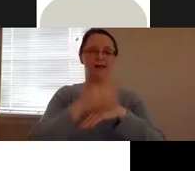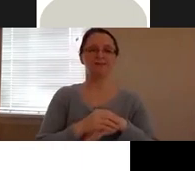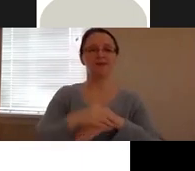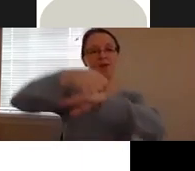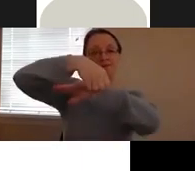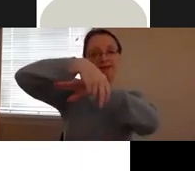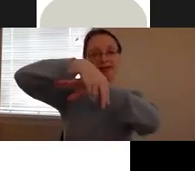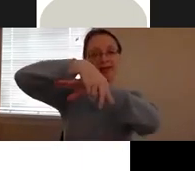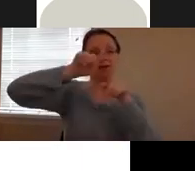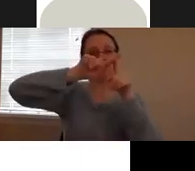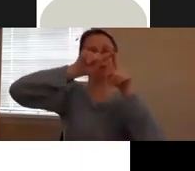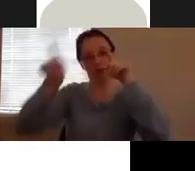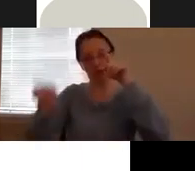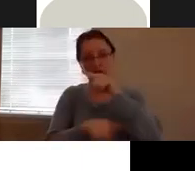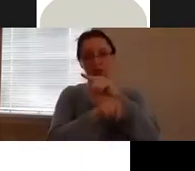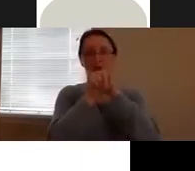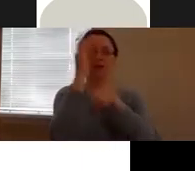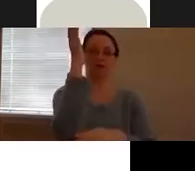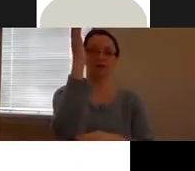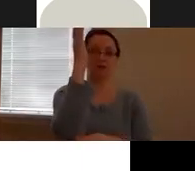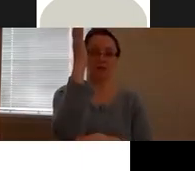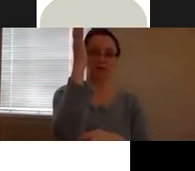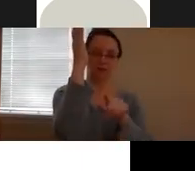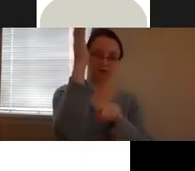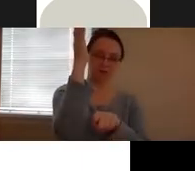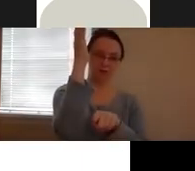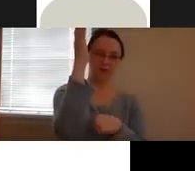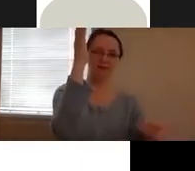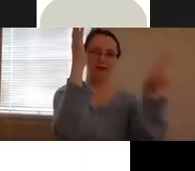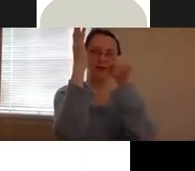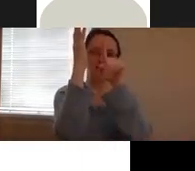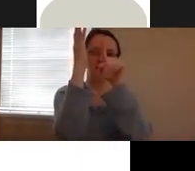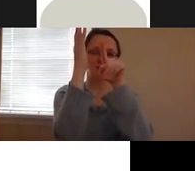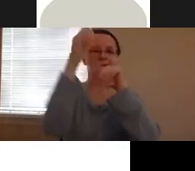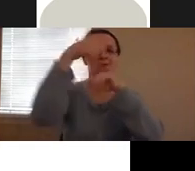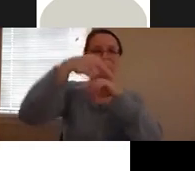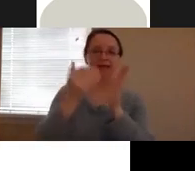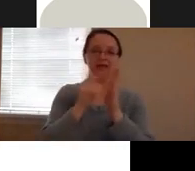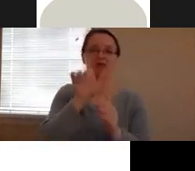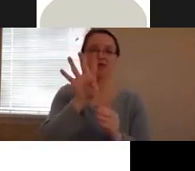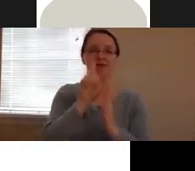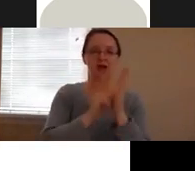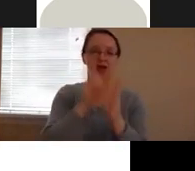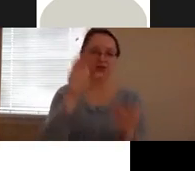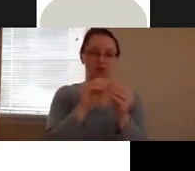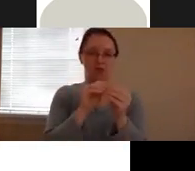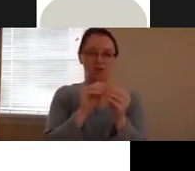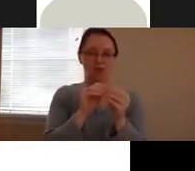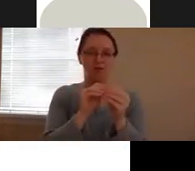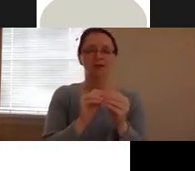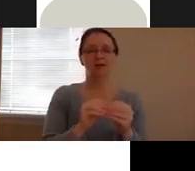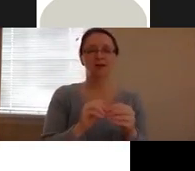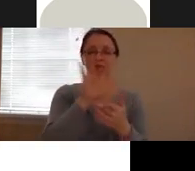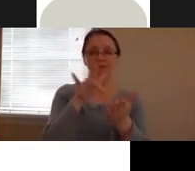0 at the top, to 12, which is midday, and then just goes on. And the innermost circle is the